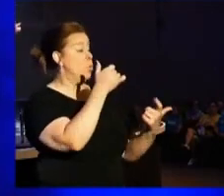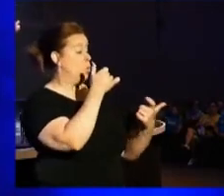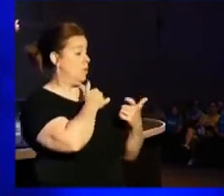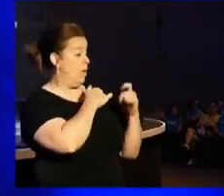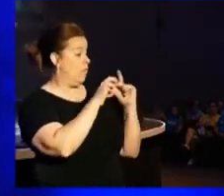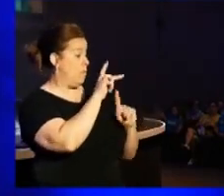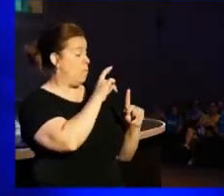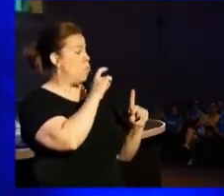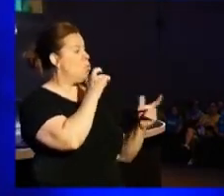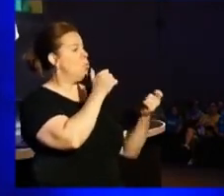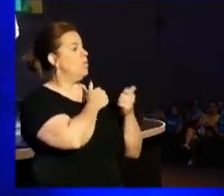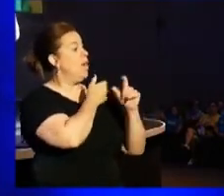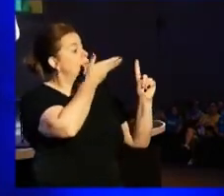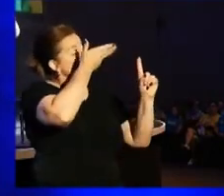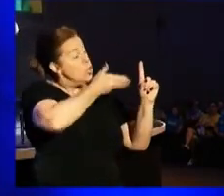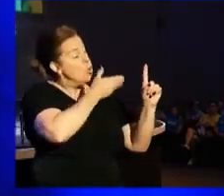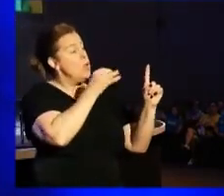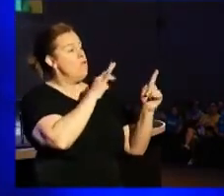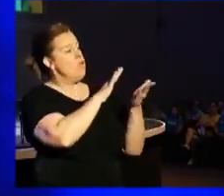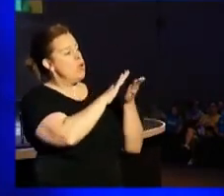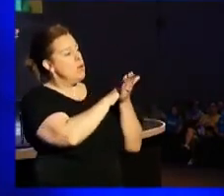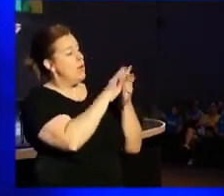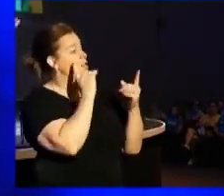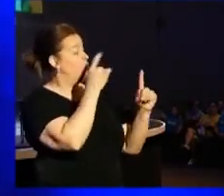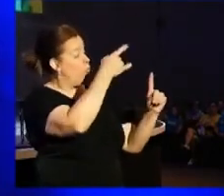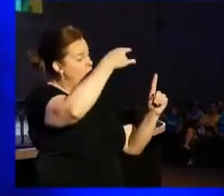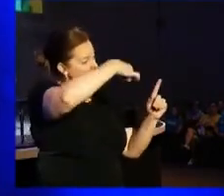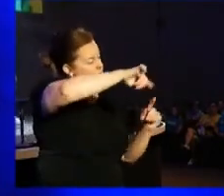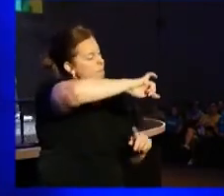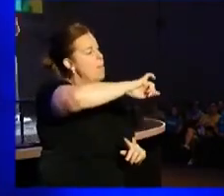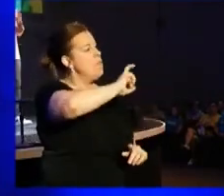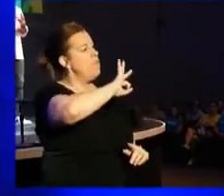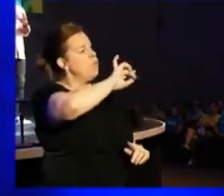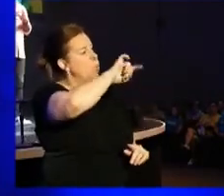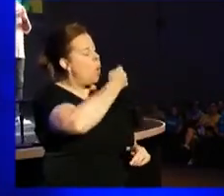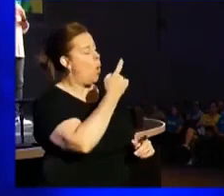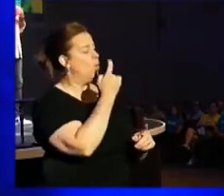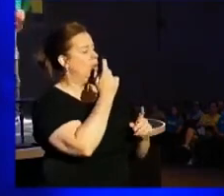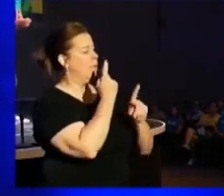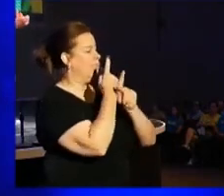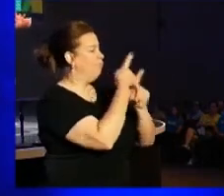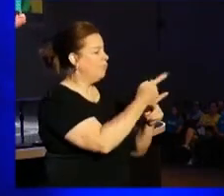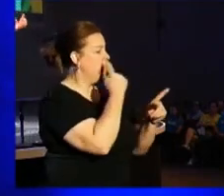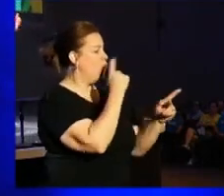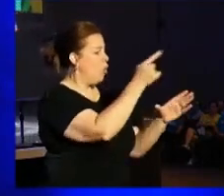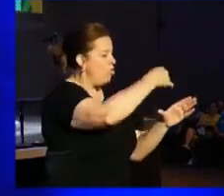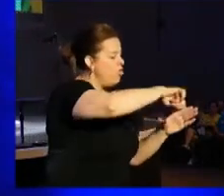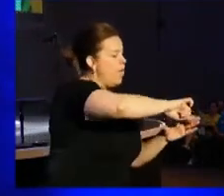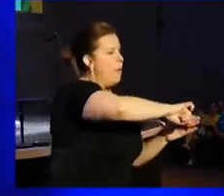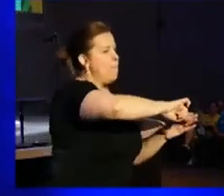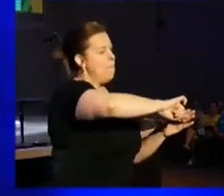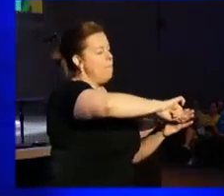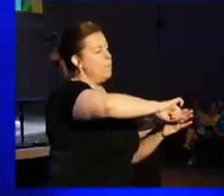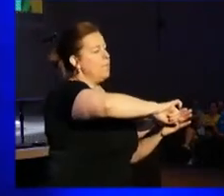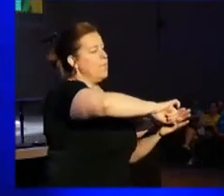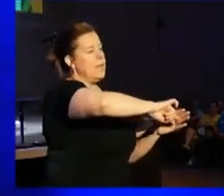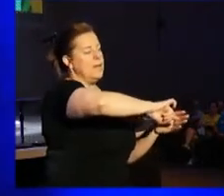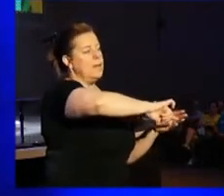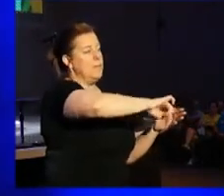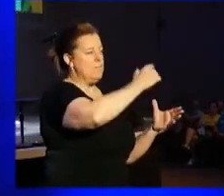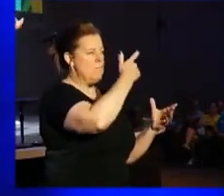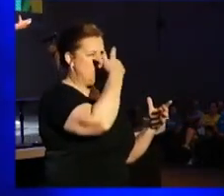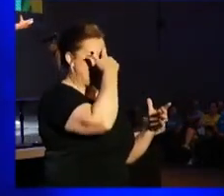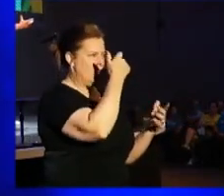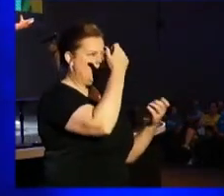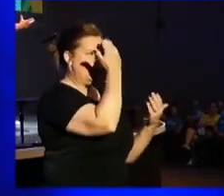you, if you do good to those who do good to you, if you only lend to people who you know are going to pay you back,